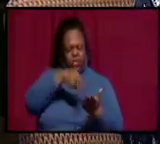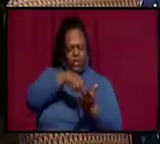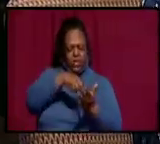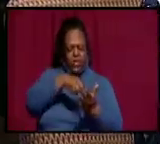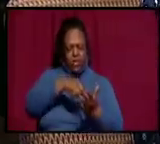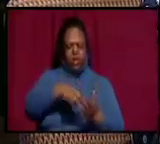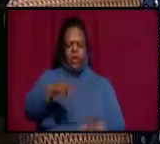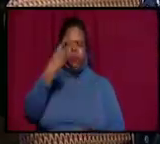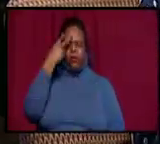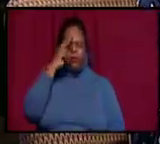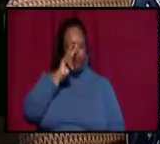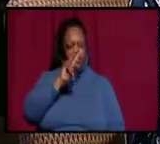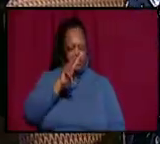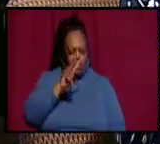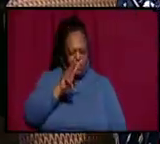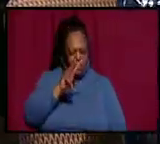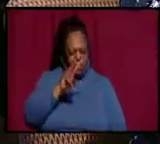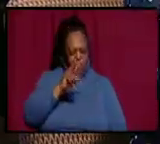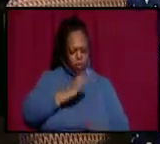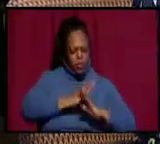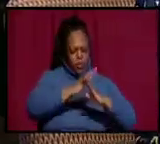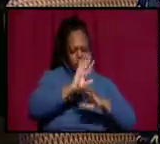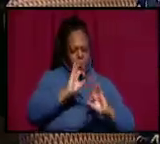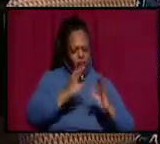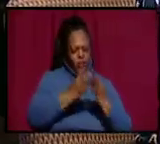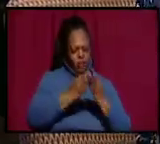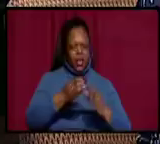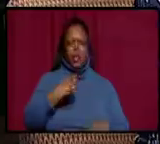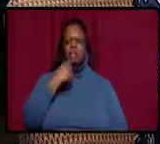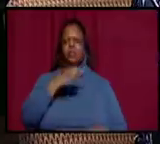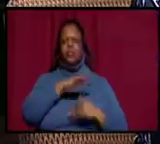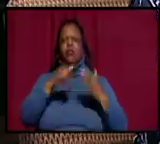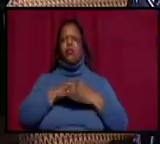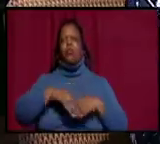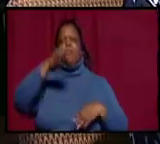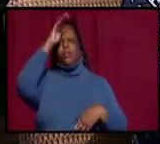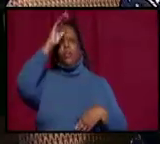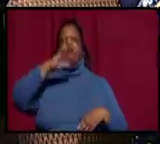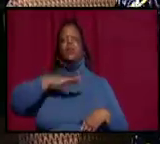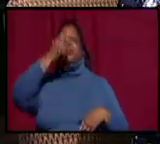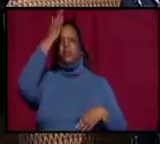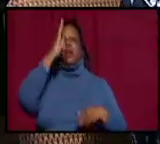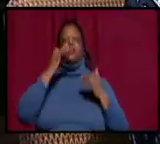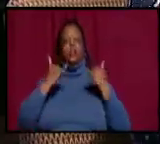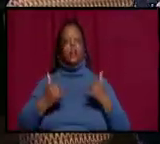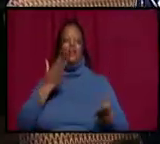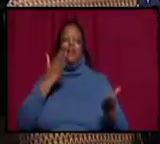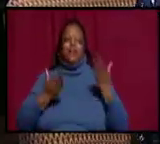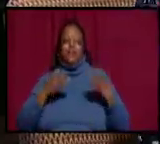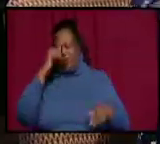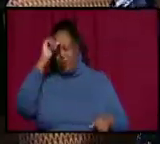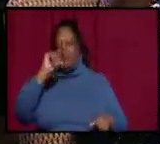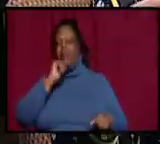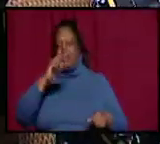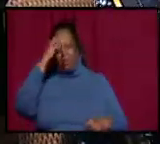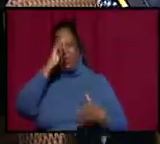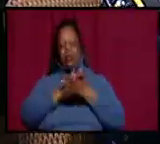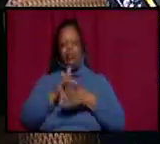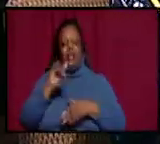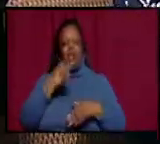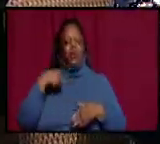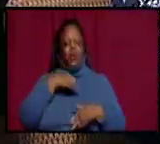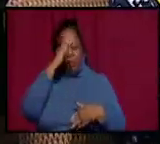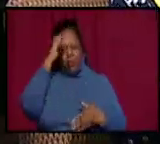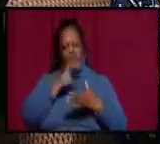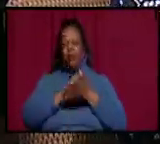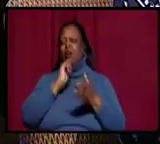going to see about his family. And so I speak to the men of God tonight. Listen, you may not believe like we believe. You